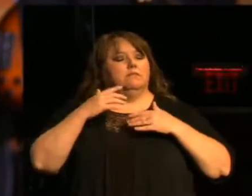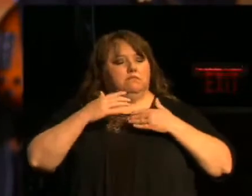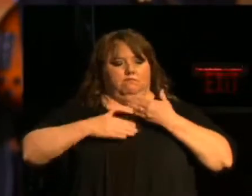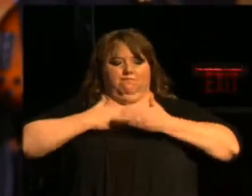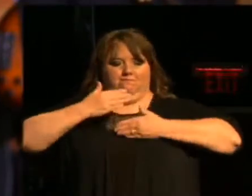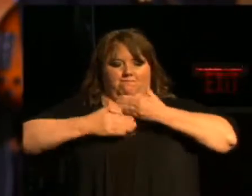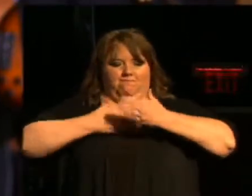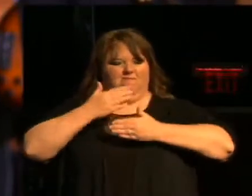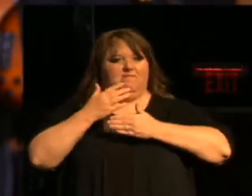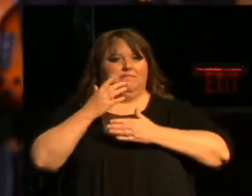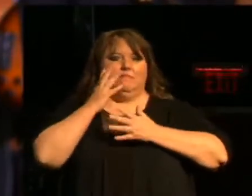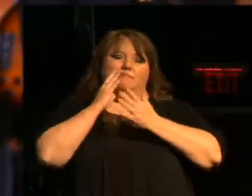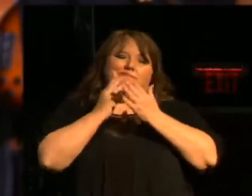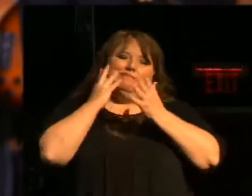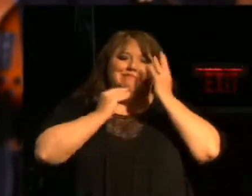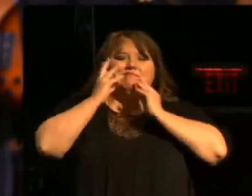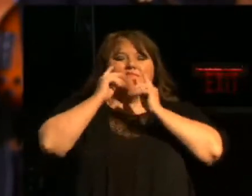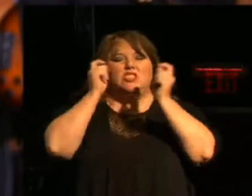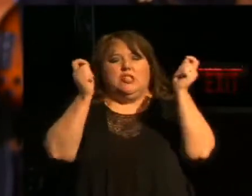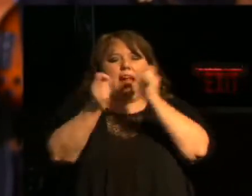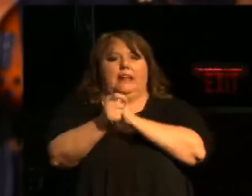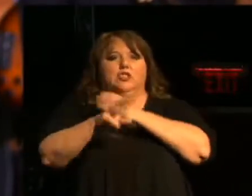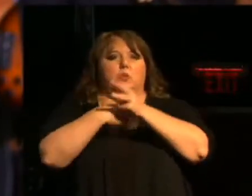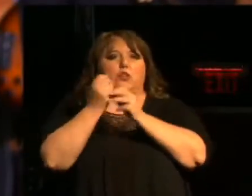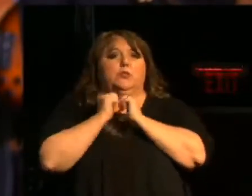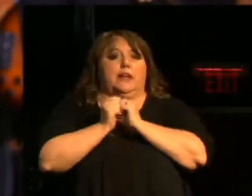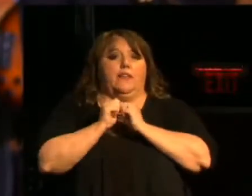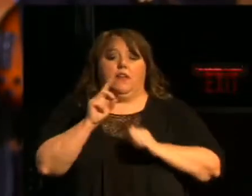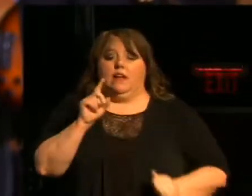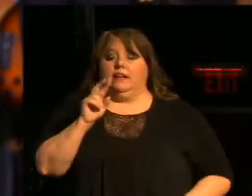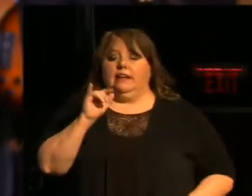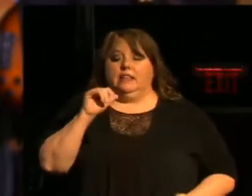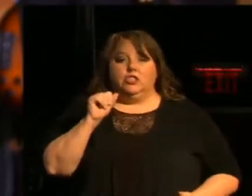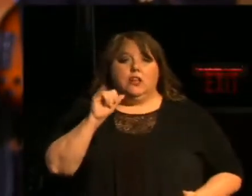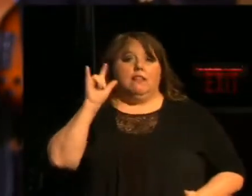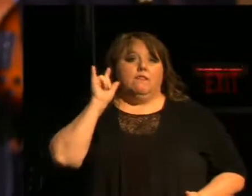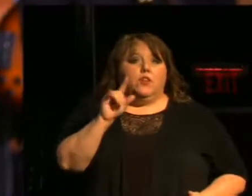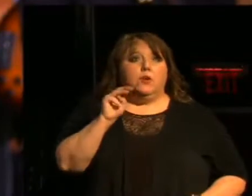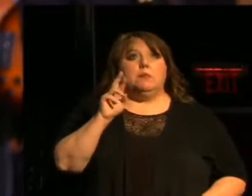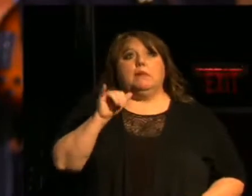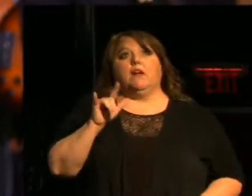It takes nothing but your willingness to love.